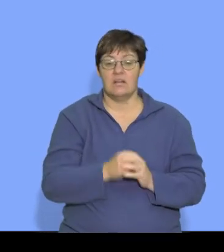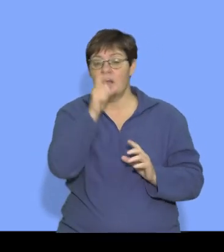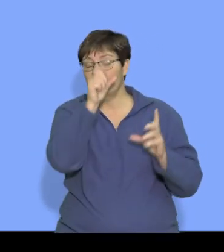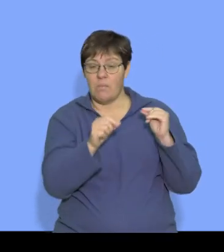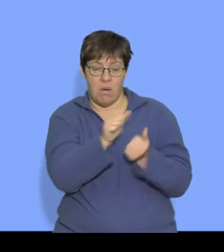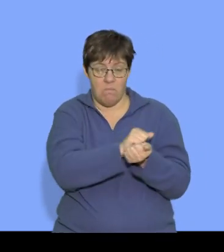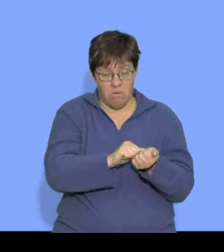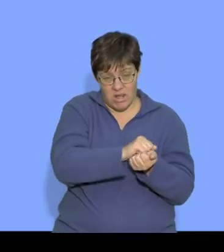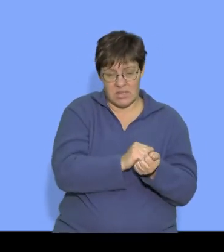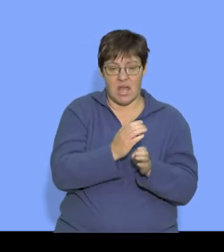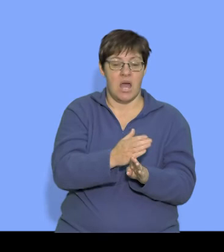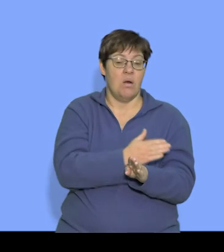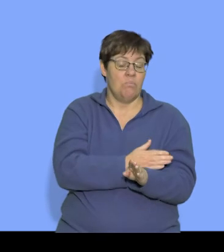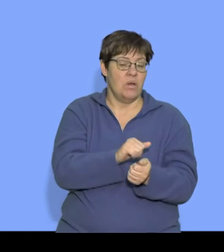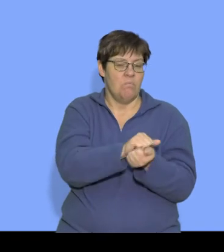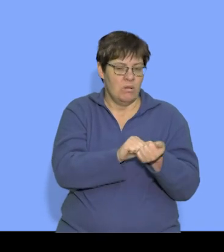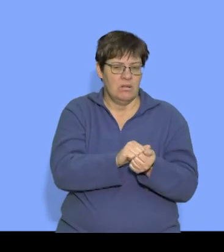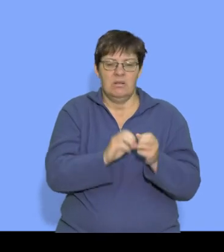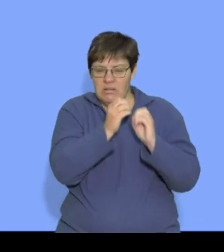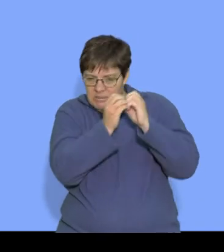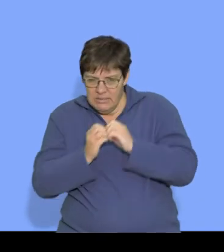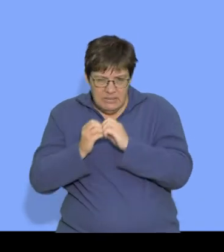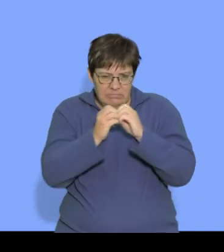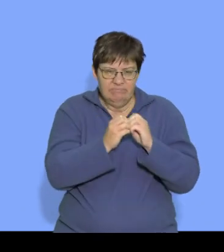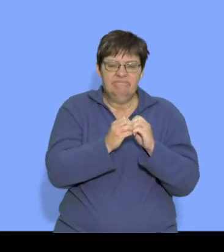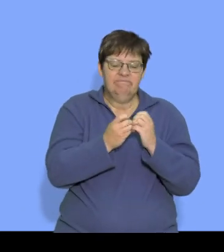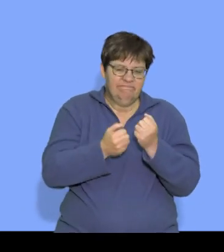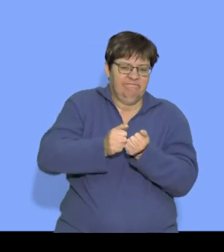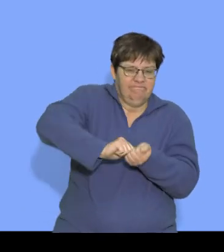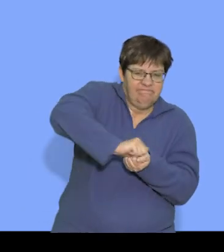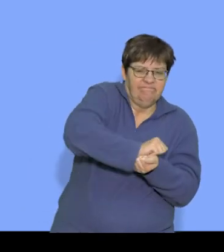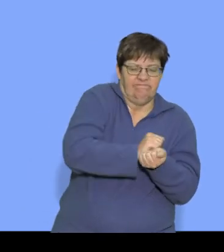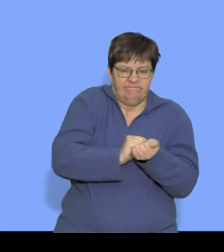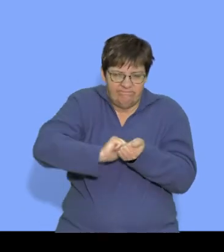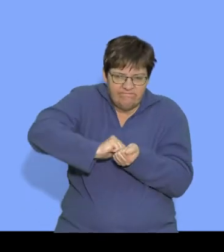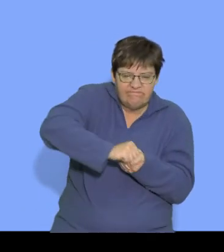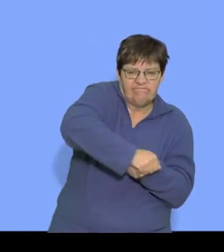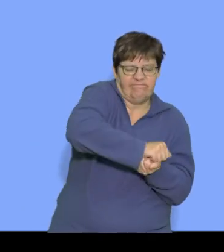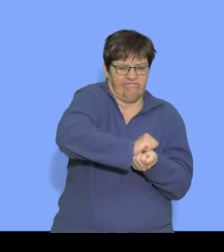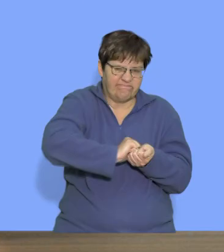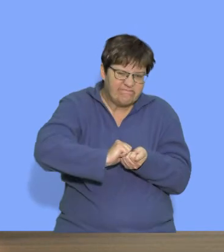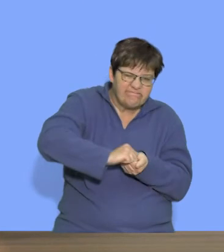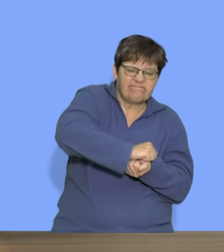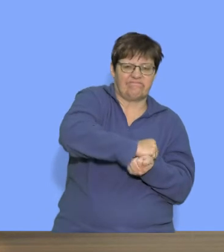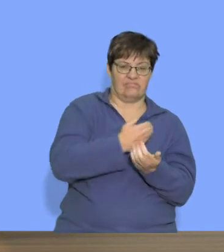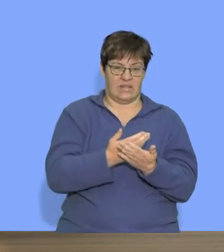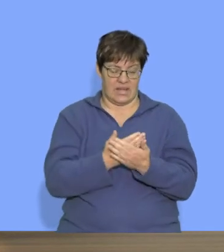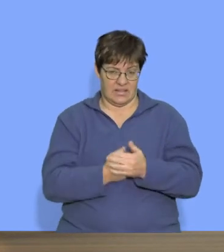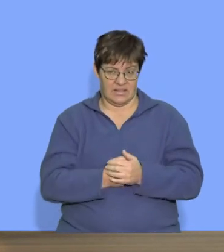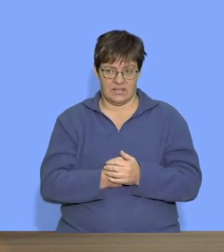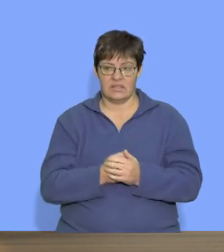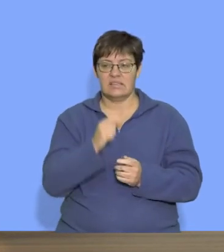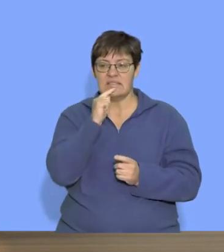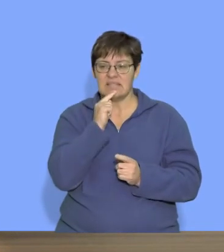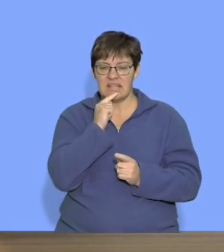molars and premolars are modified to form the carinacial teeth. As I mentioned earlier on, you can see that